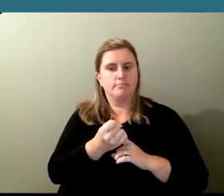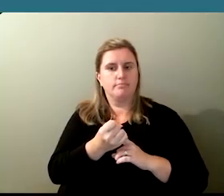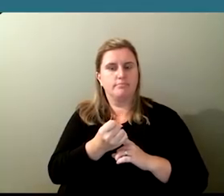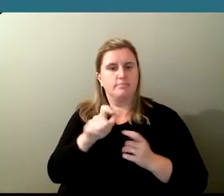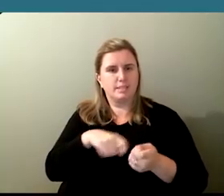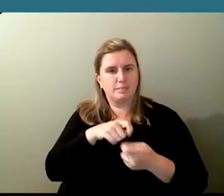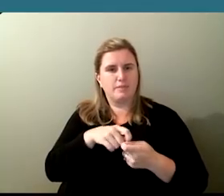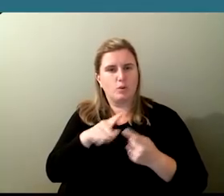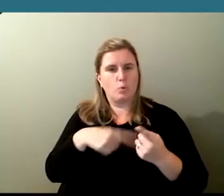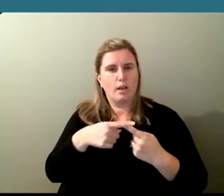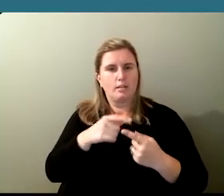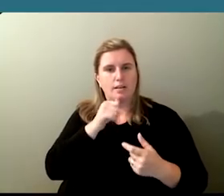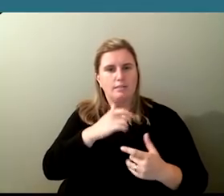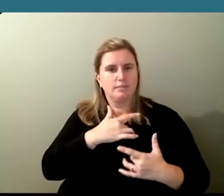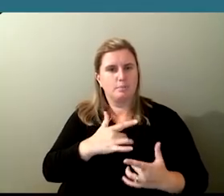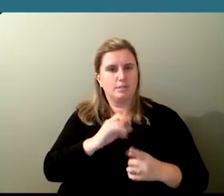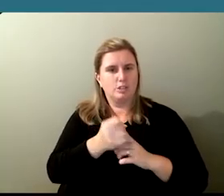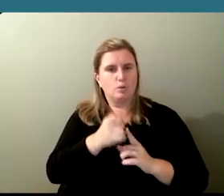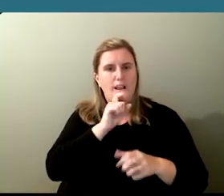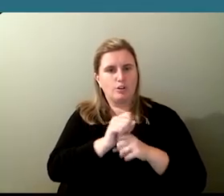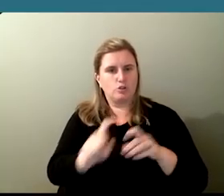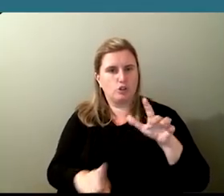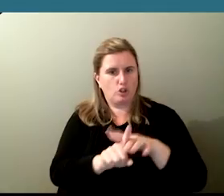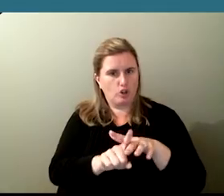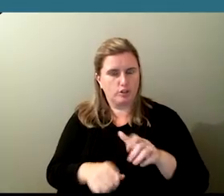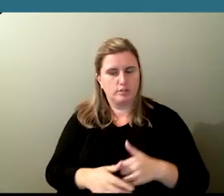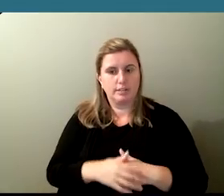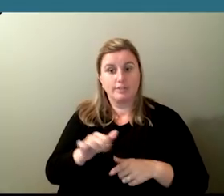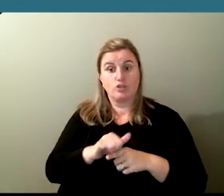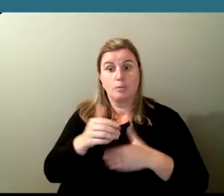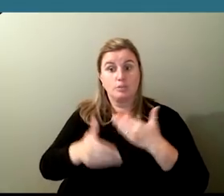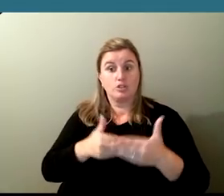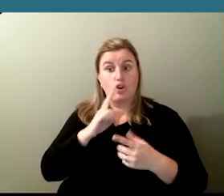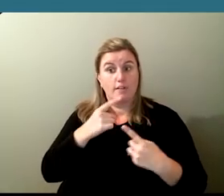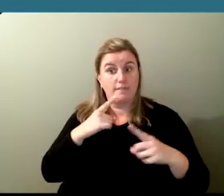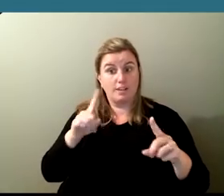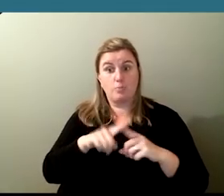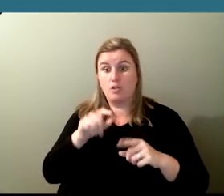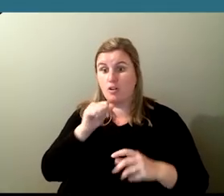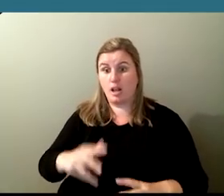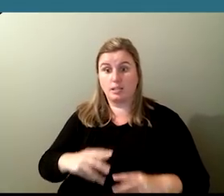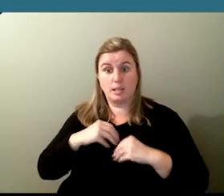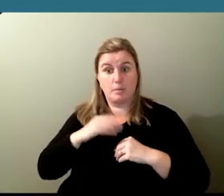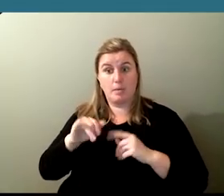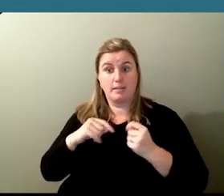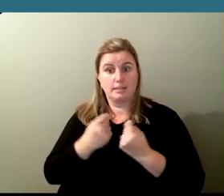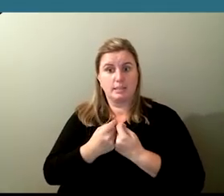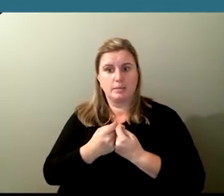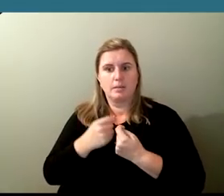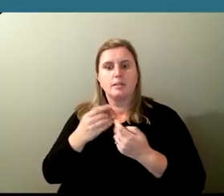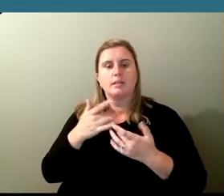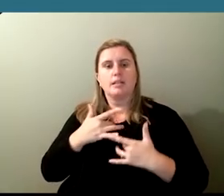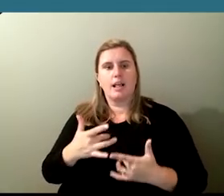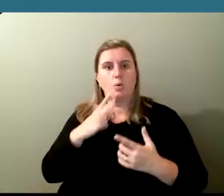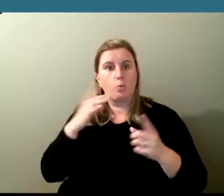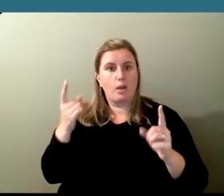specifically when, atypical situations actually occur. If training procedures are effective, but they're not acceptable by the team, likely what's going to